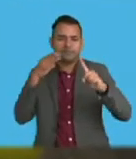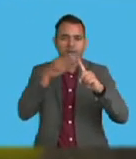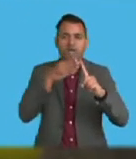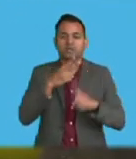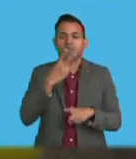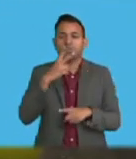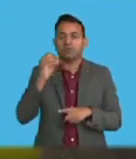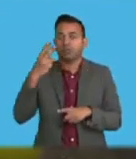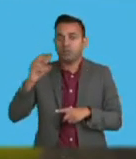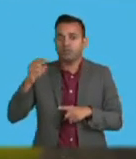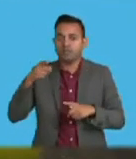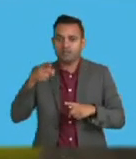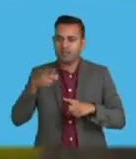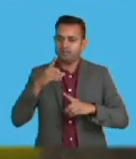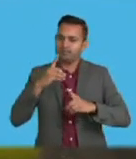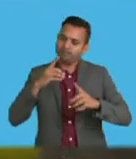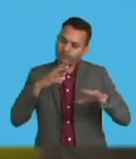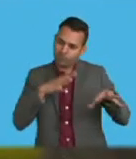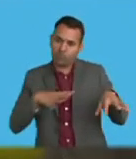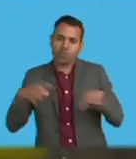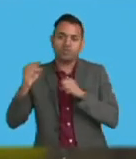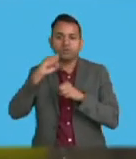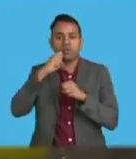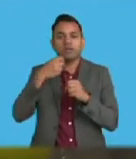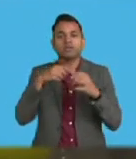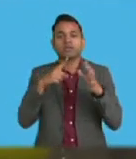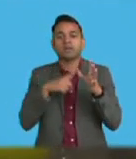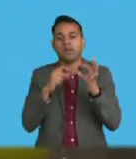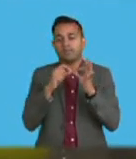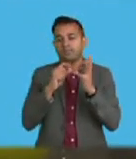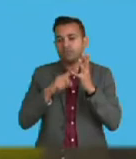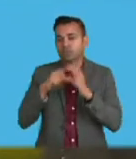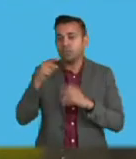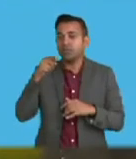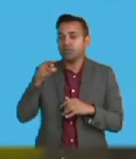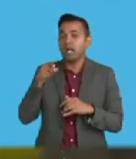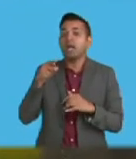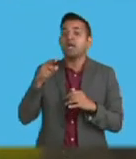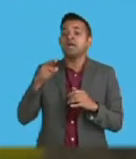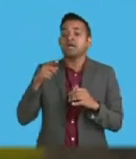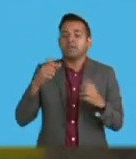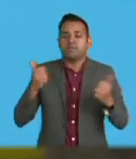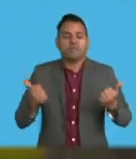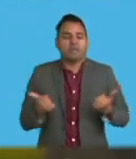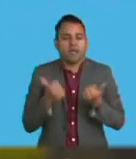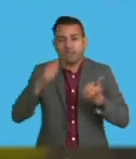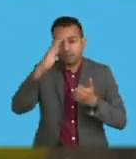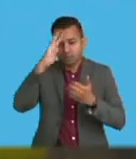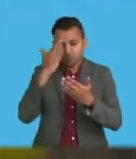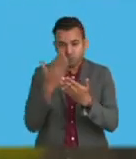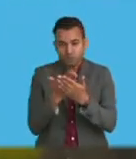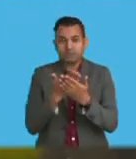ABU. And we'd like to thank everybody, including many of the students that actually came from the various